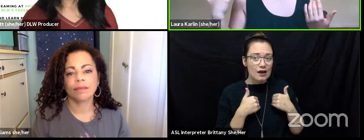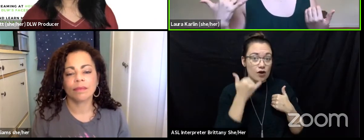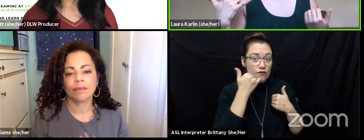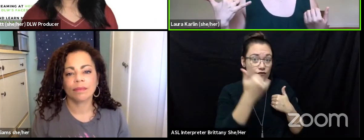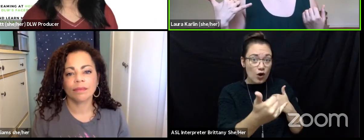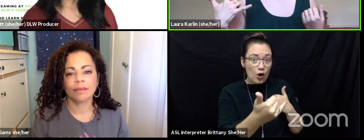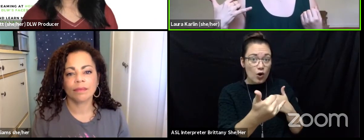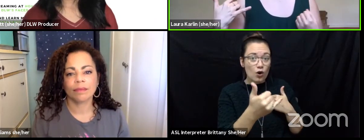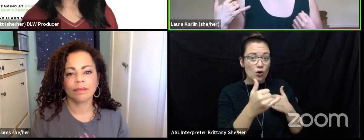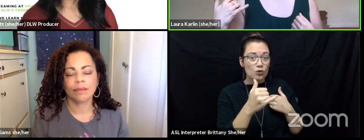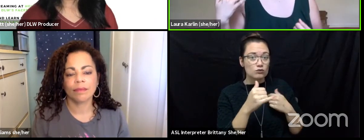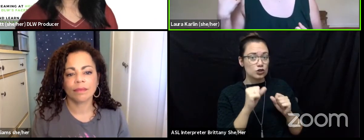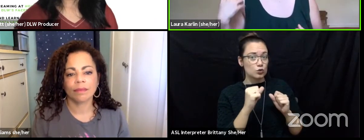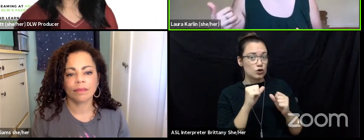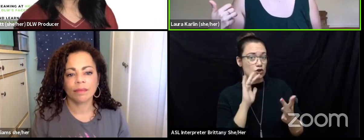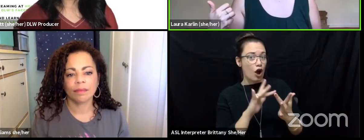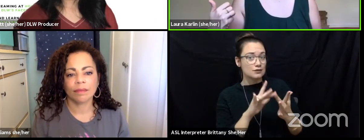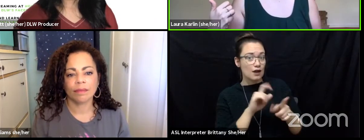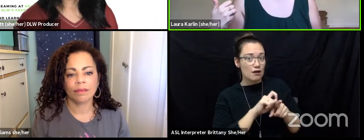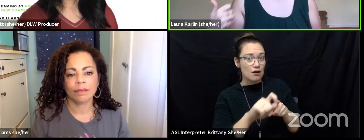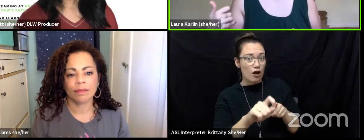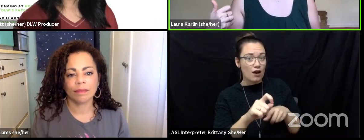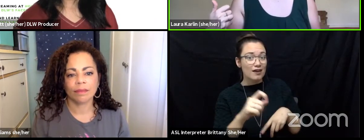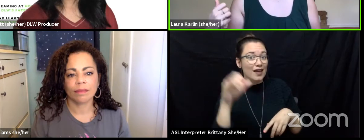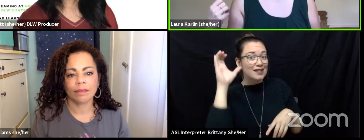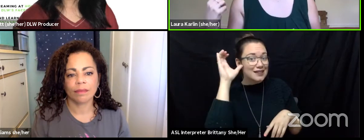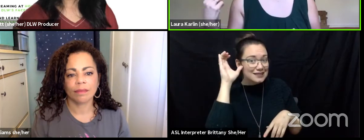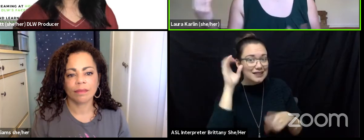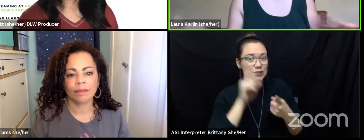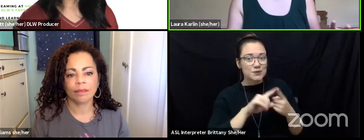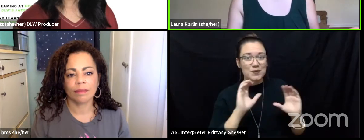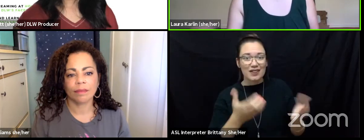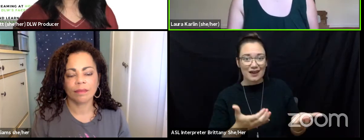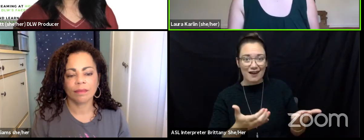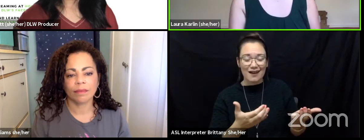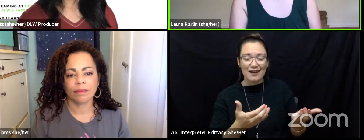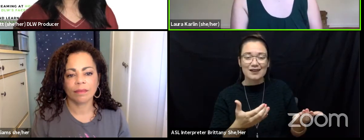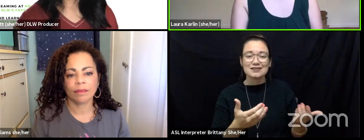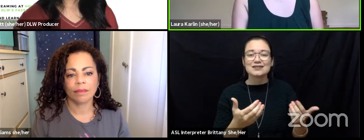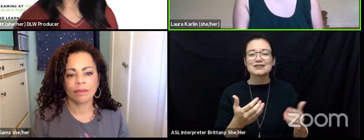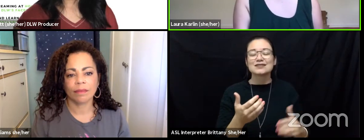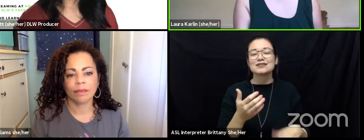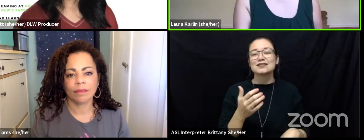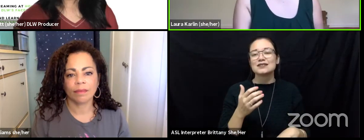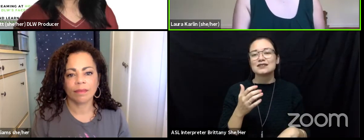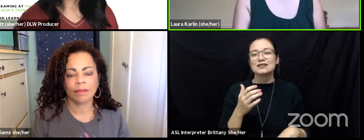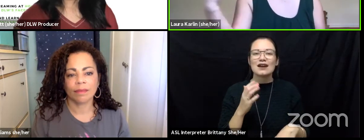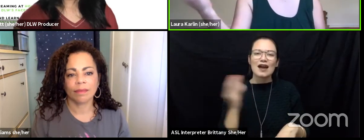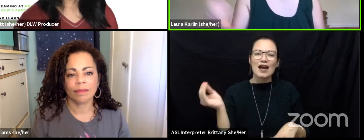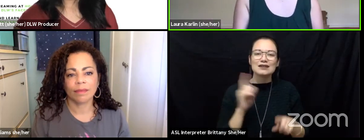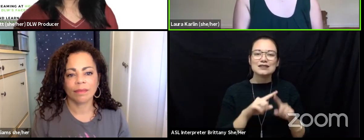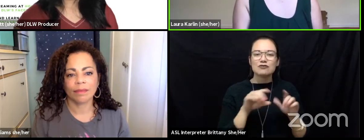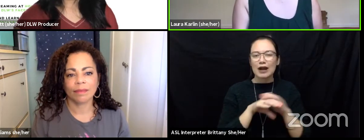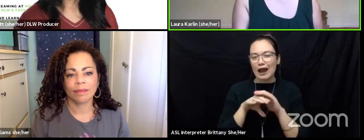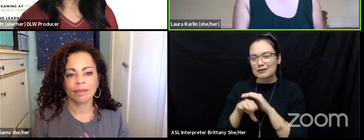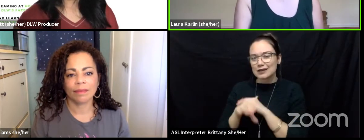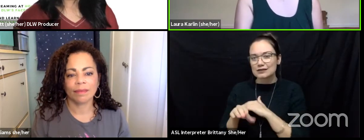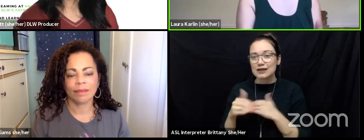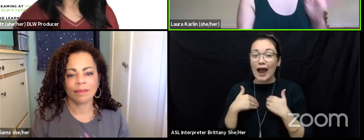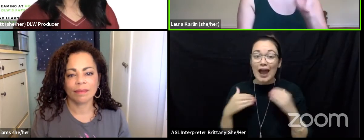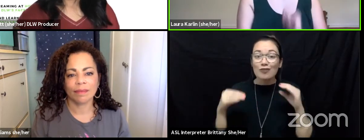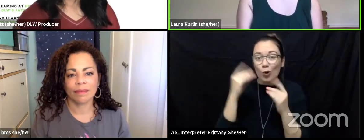that people can call into and just listen to the class? And so yeah, I'll leave it at that. I have a lot more